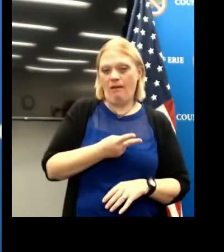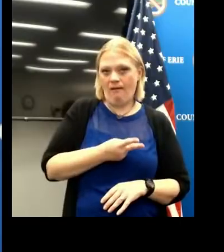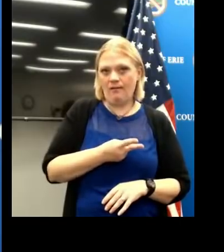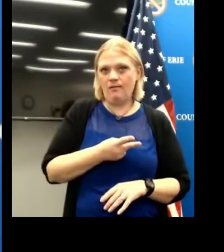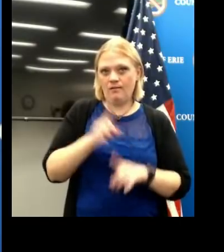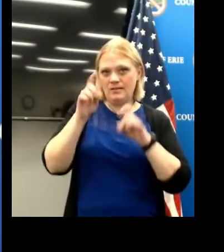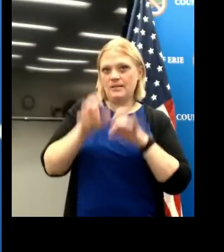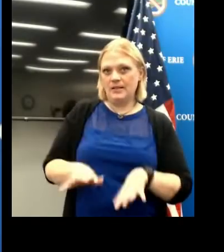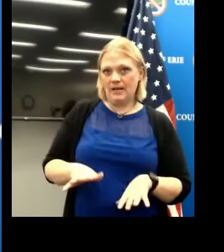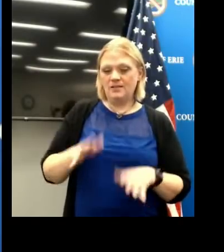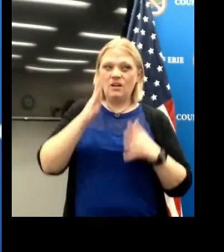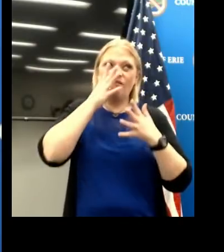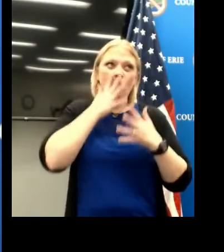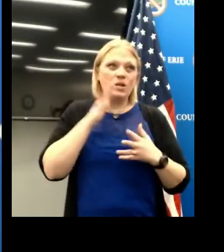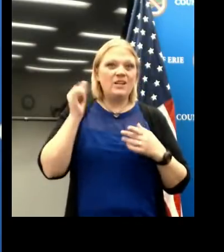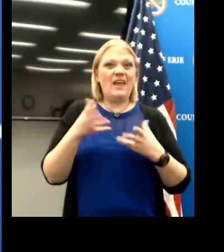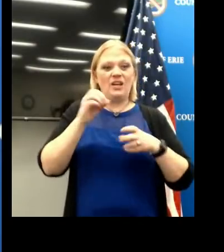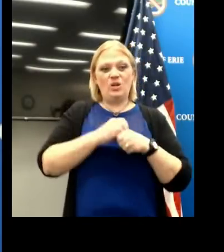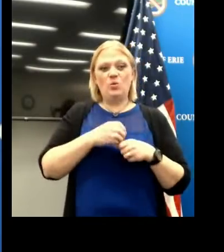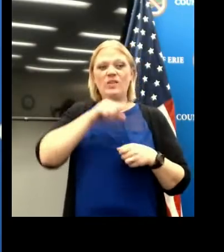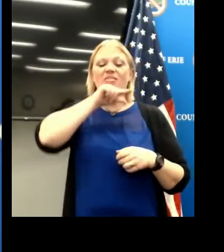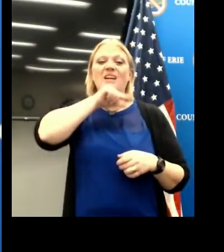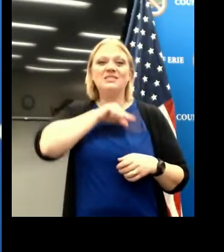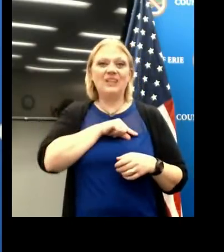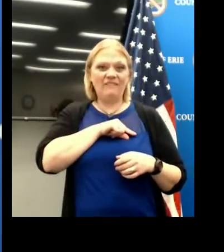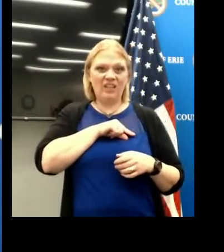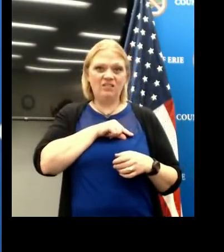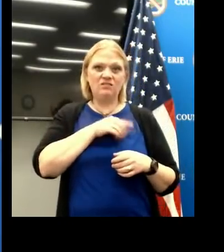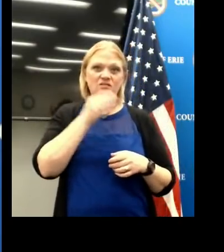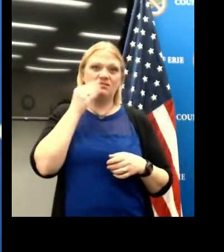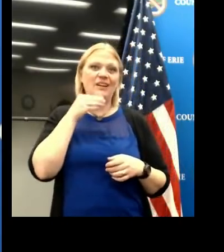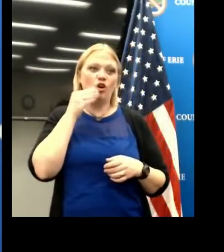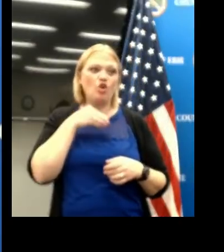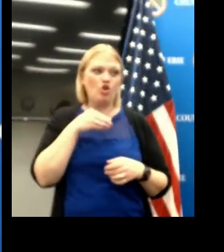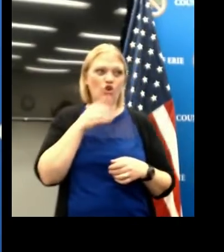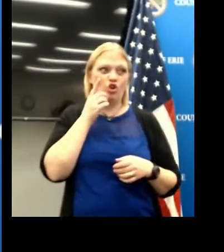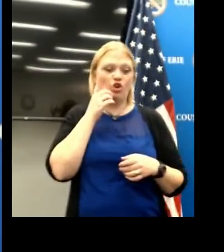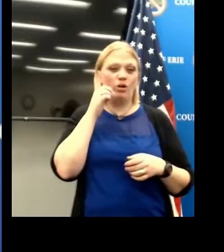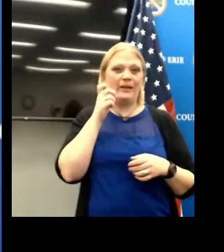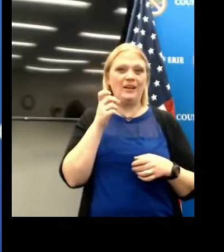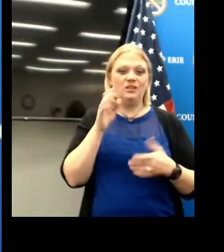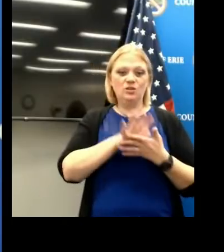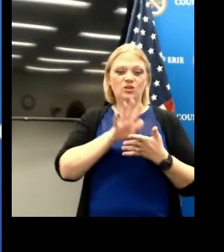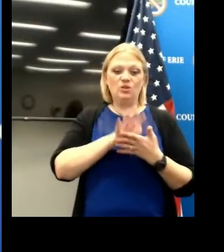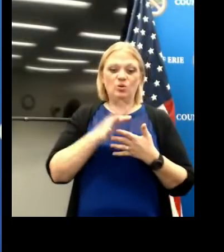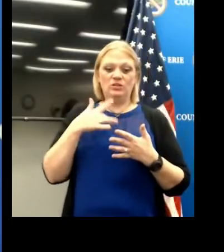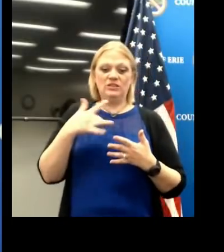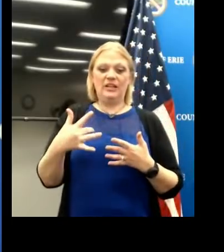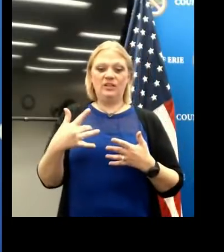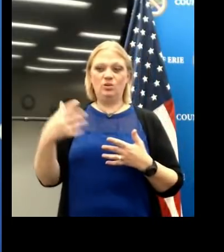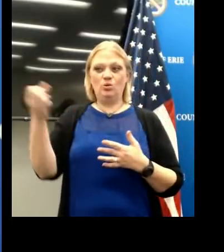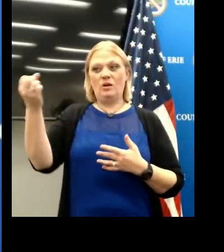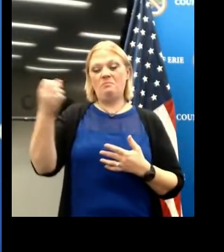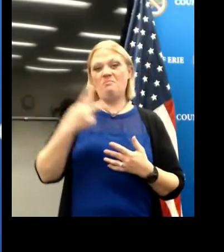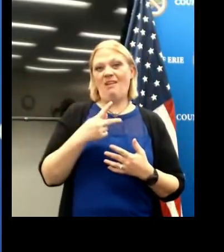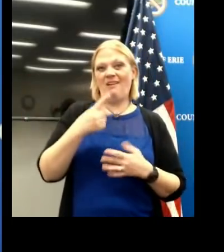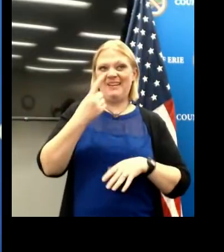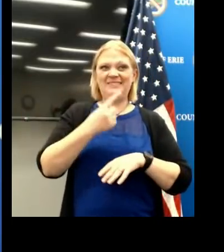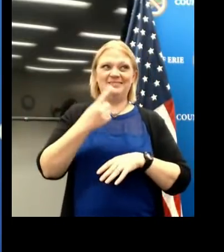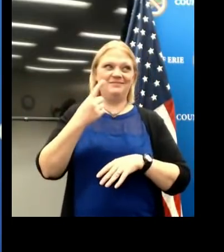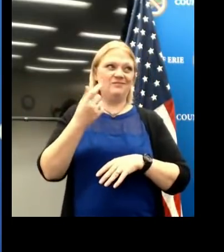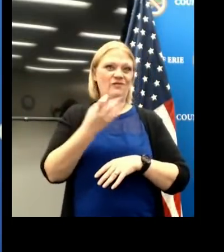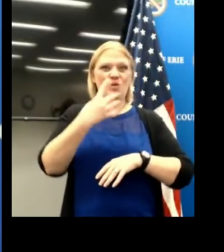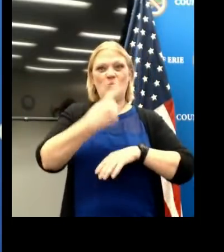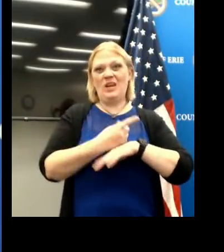unfortunately, that would include Thanksgiving dinner, because usually the schools return just a few days or a day before Thanksgiving